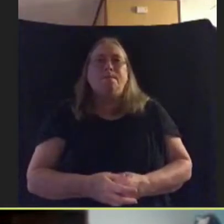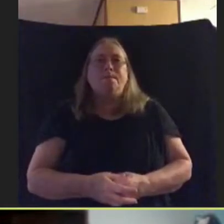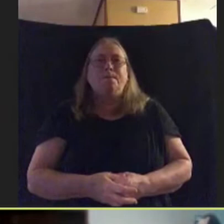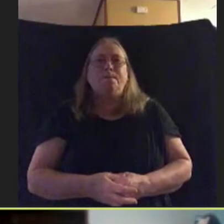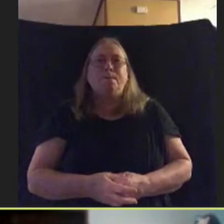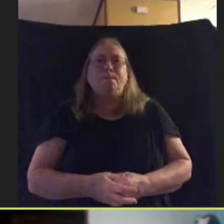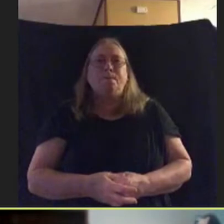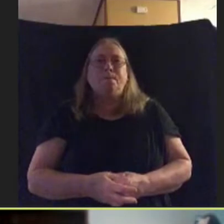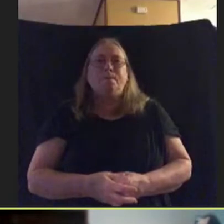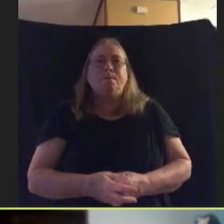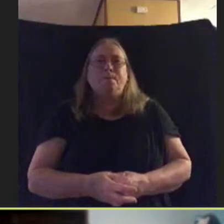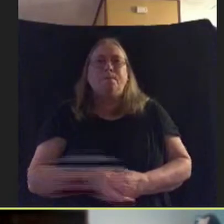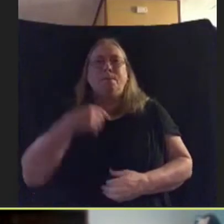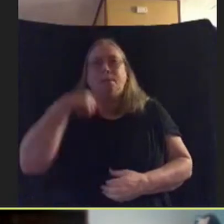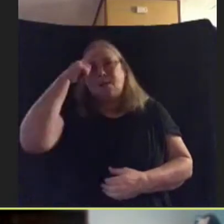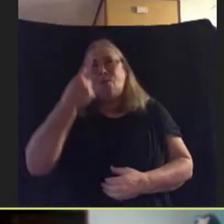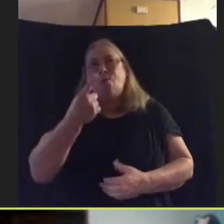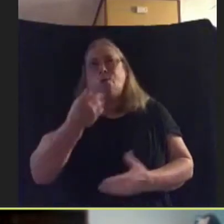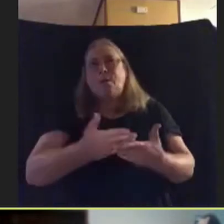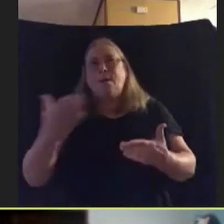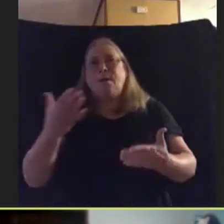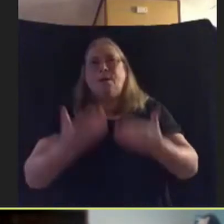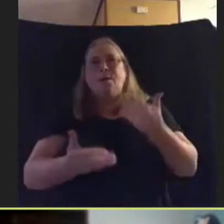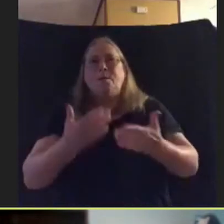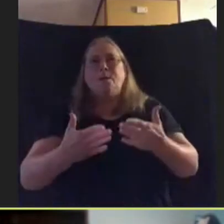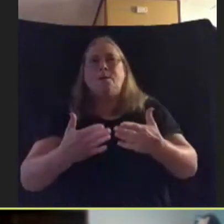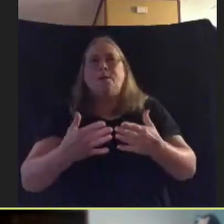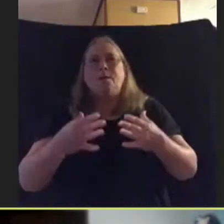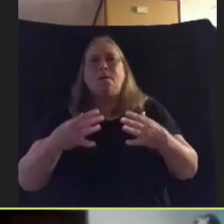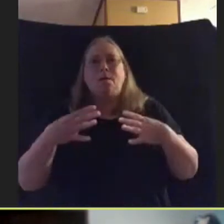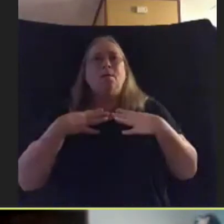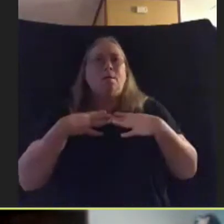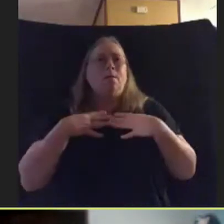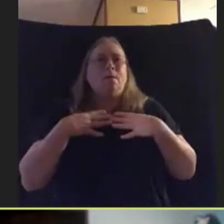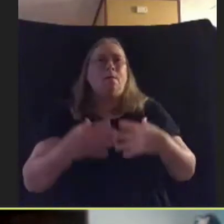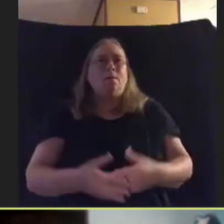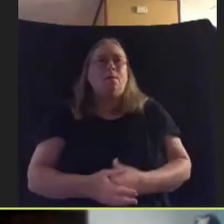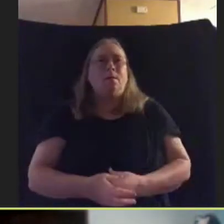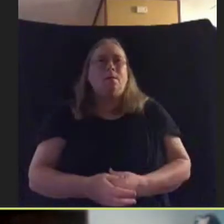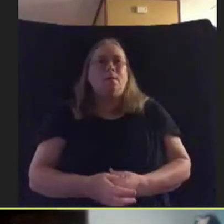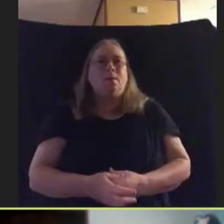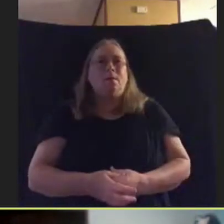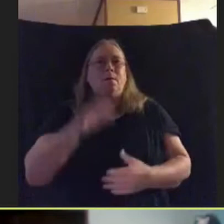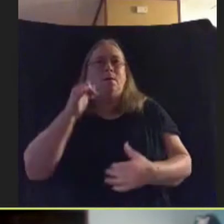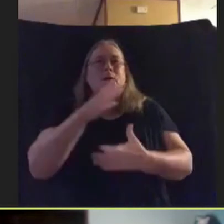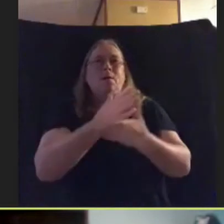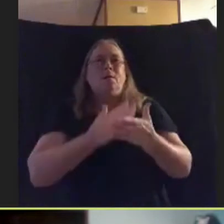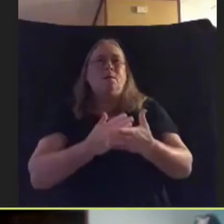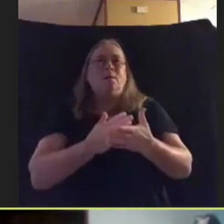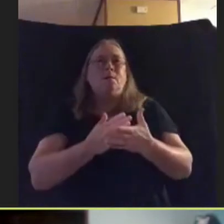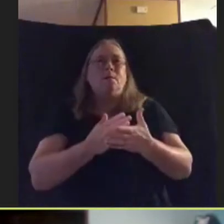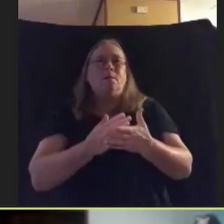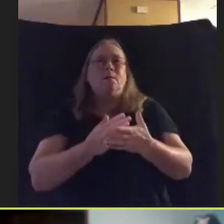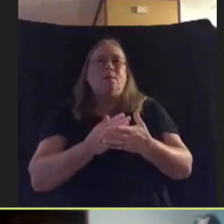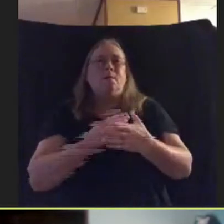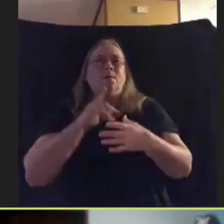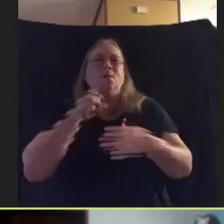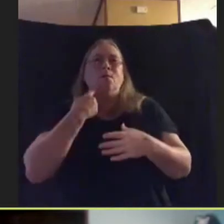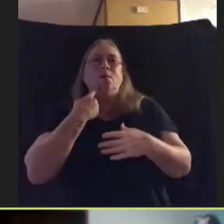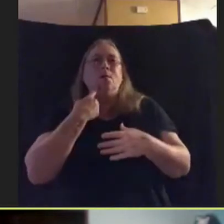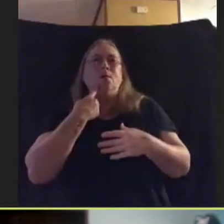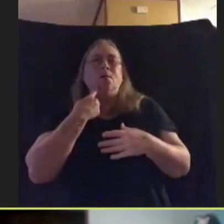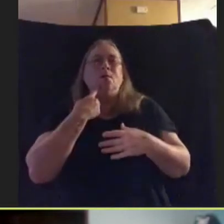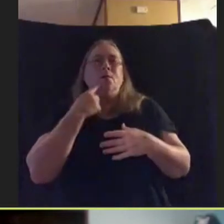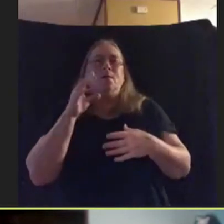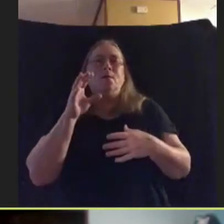that may help us as well in the long run is if we can get those critically fragile persons